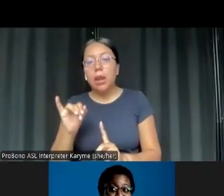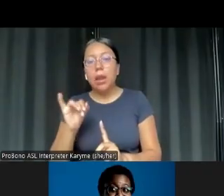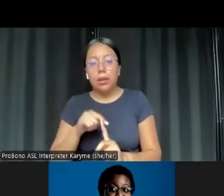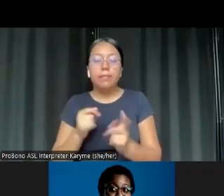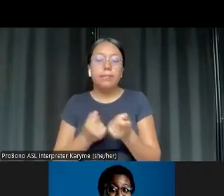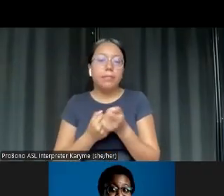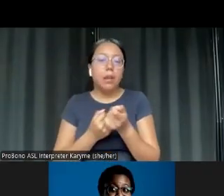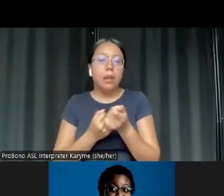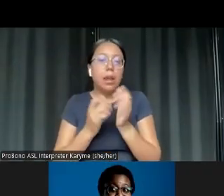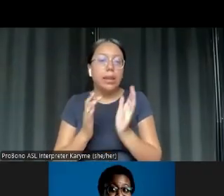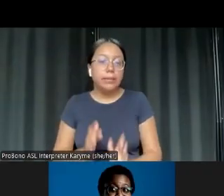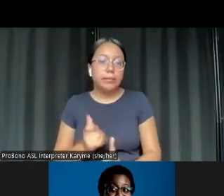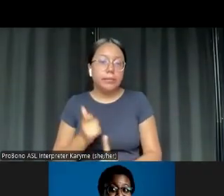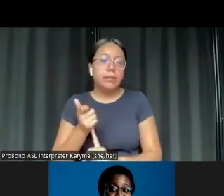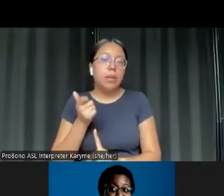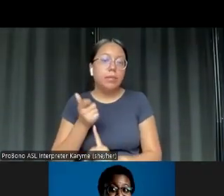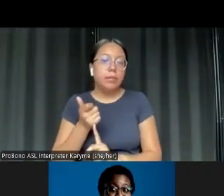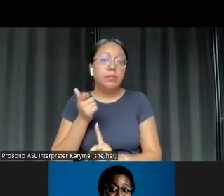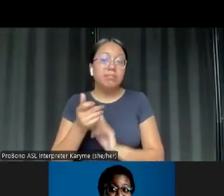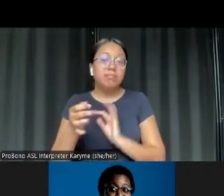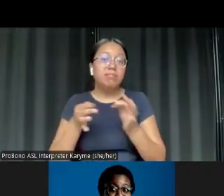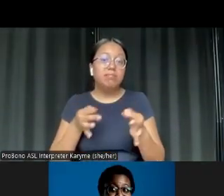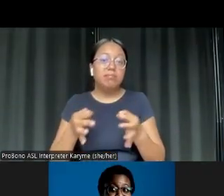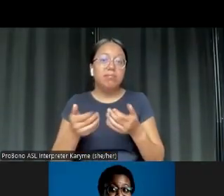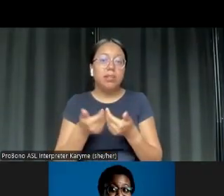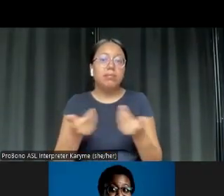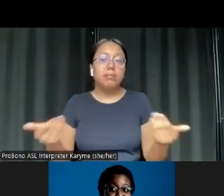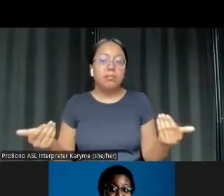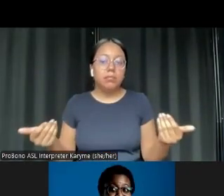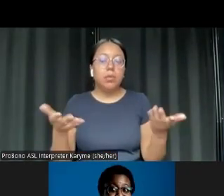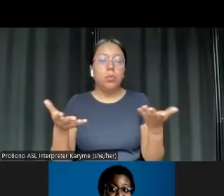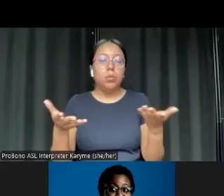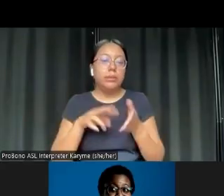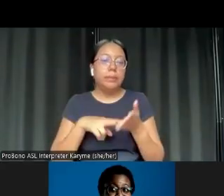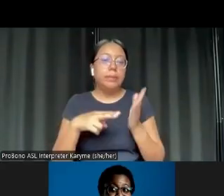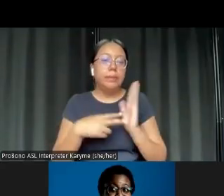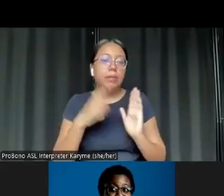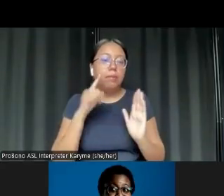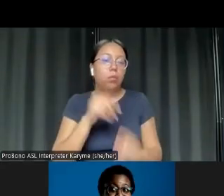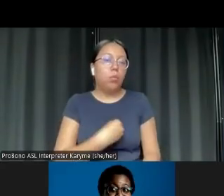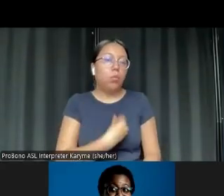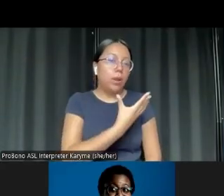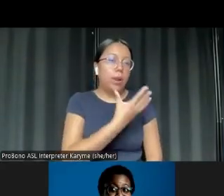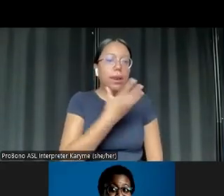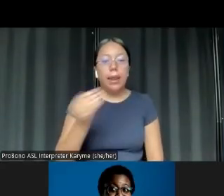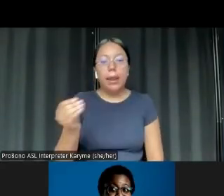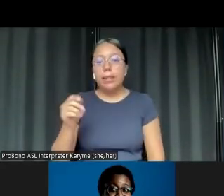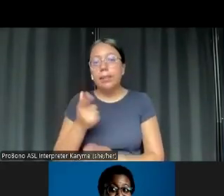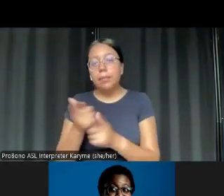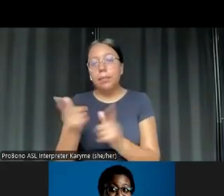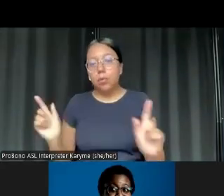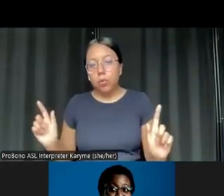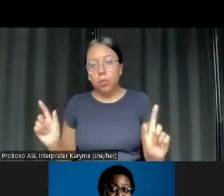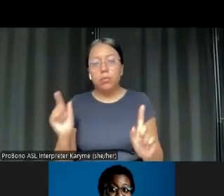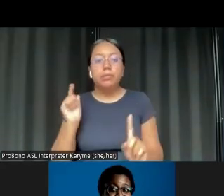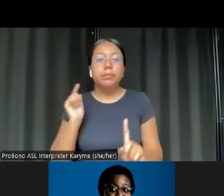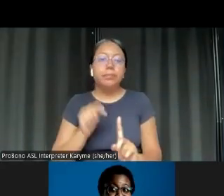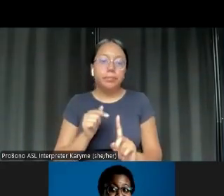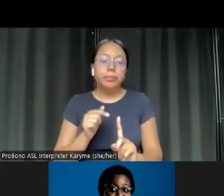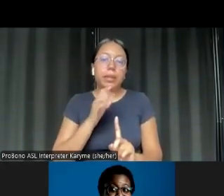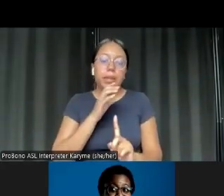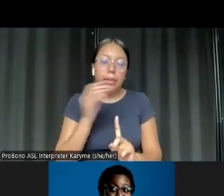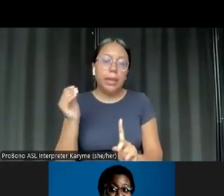who have explained the distinctions between white and liberal disability narratives and the promises and perils of